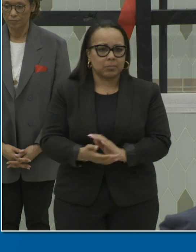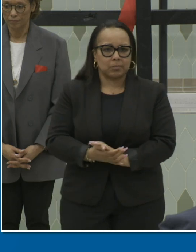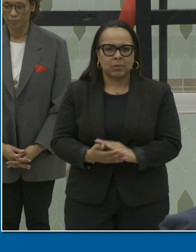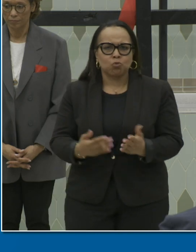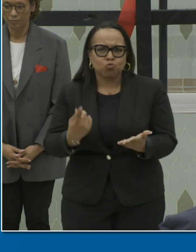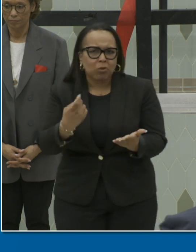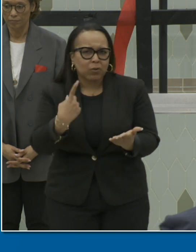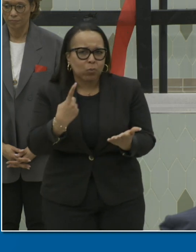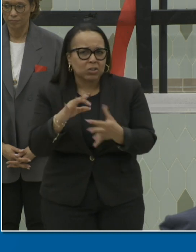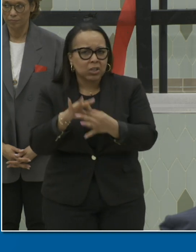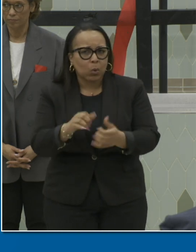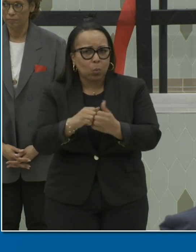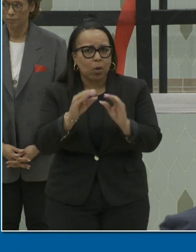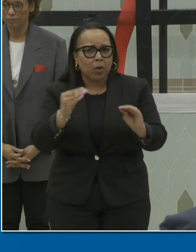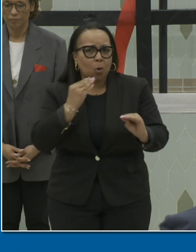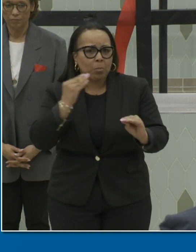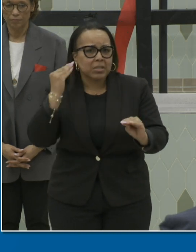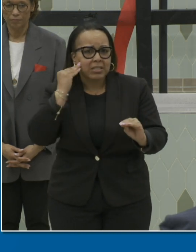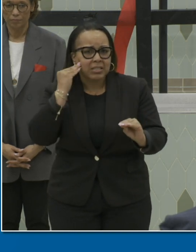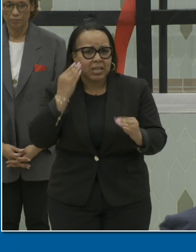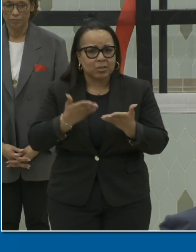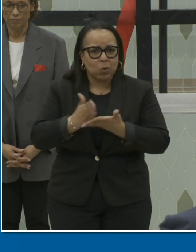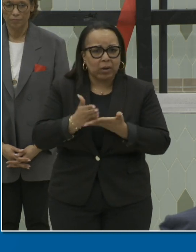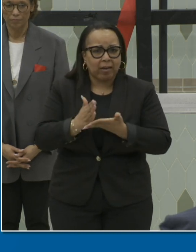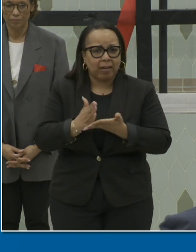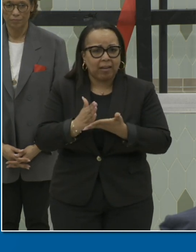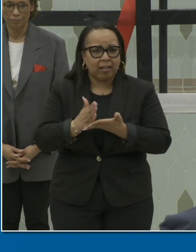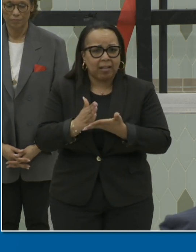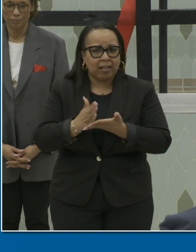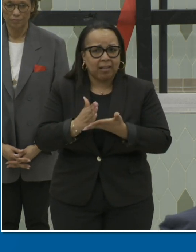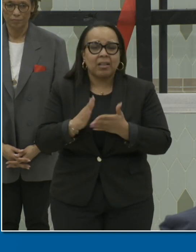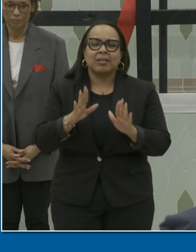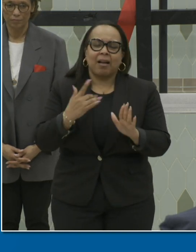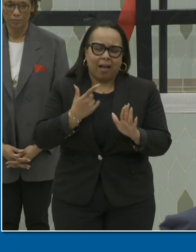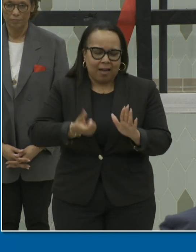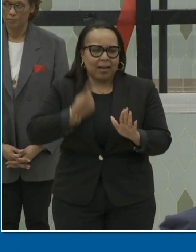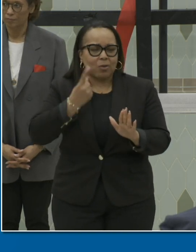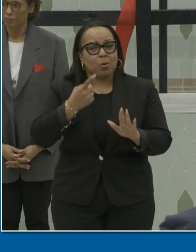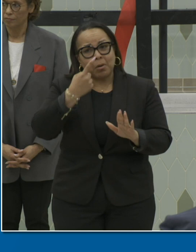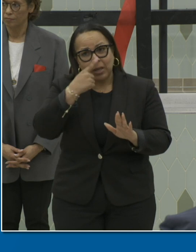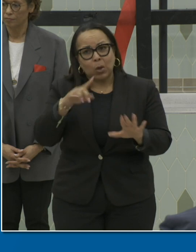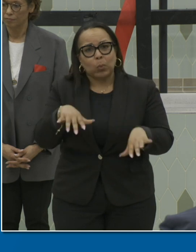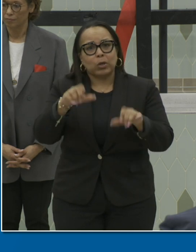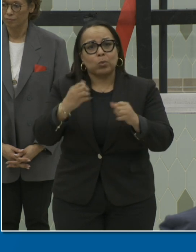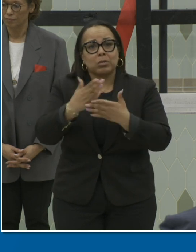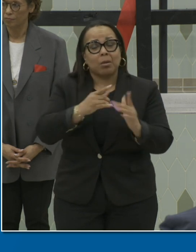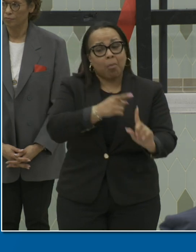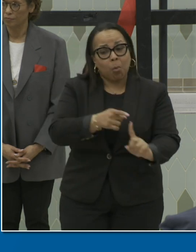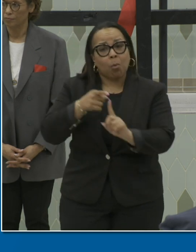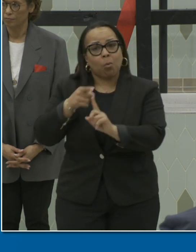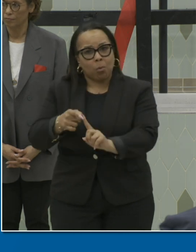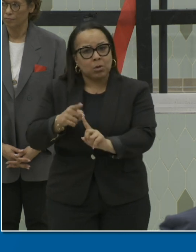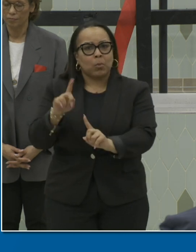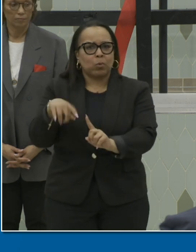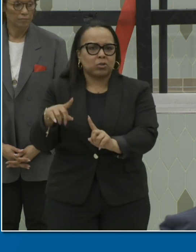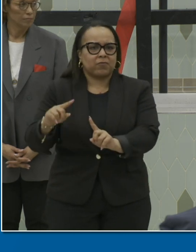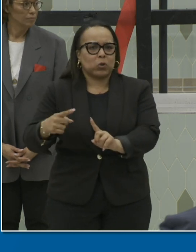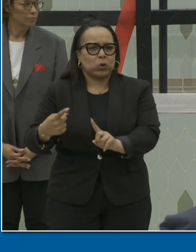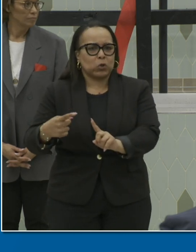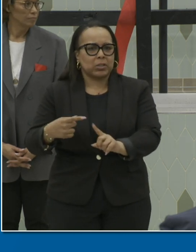Do you have a question around homelessness first? Is that is okay? I mean, just I got you, but can we just do some on-topic questions